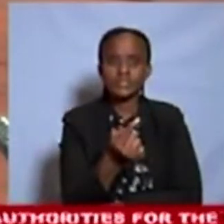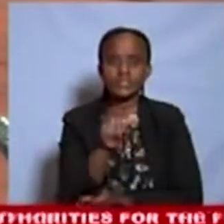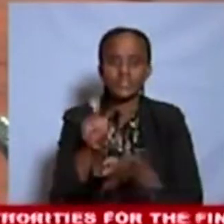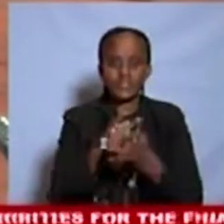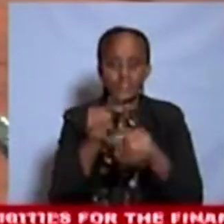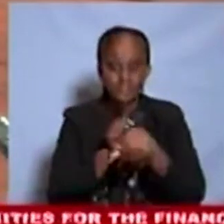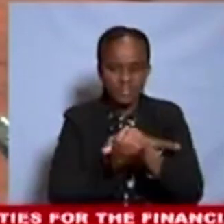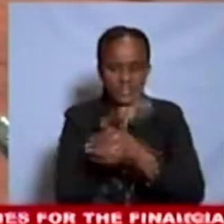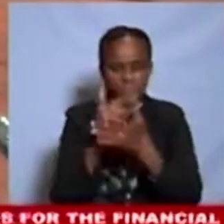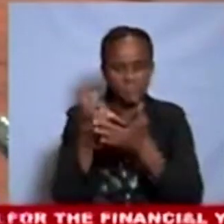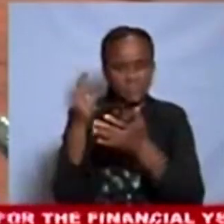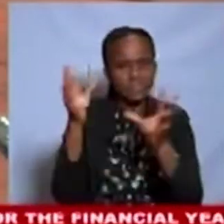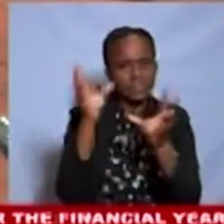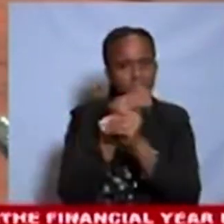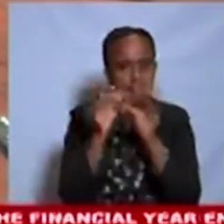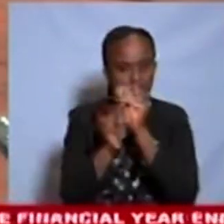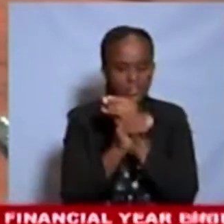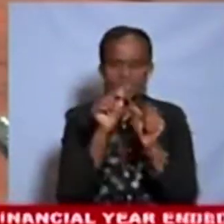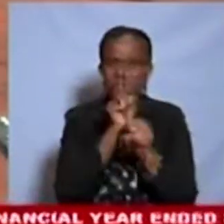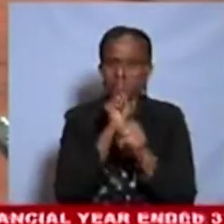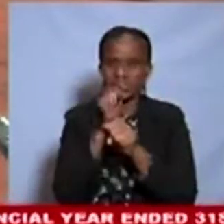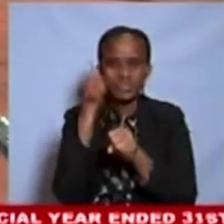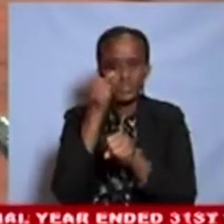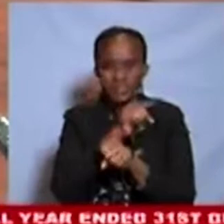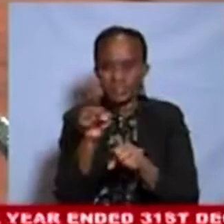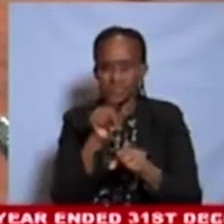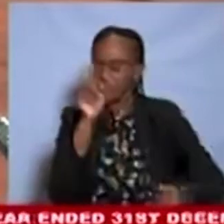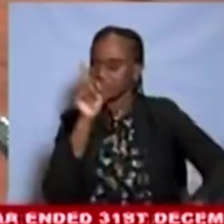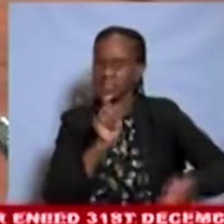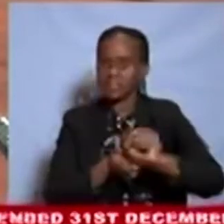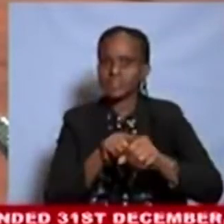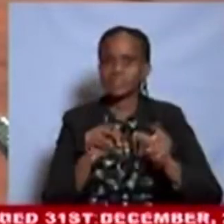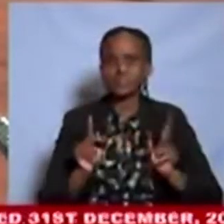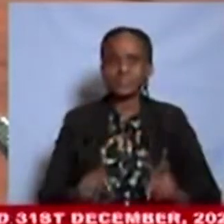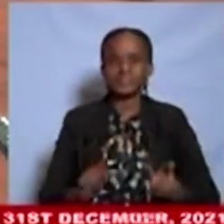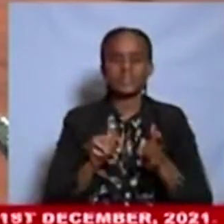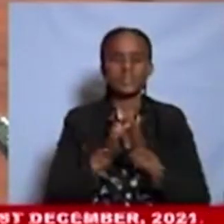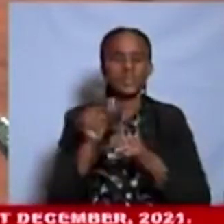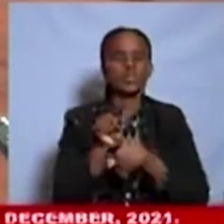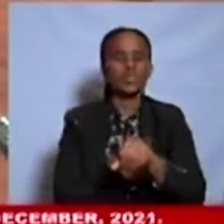long should somebody abscond work for you to dismiss a person?